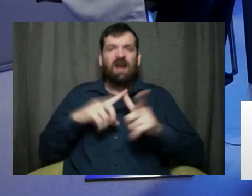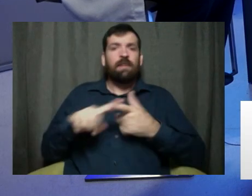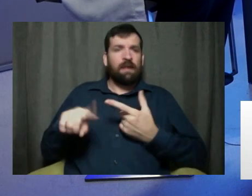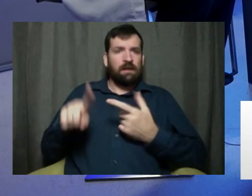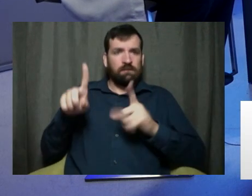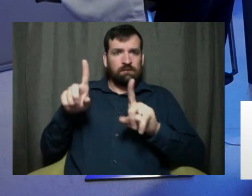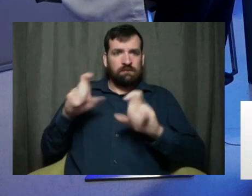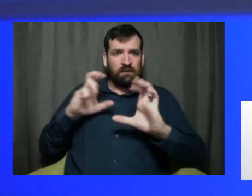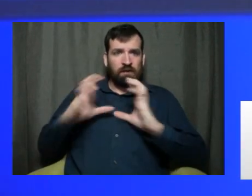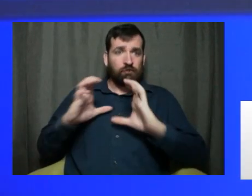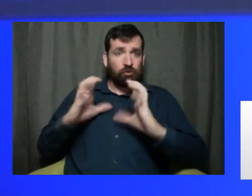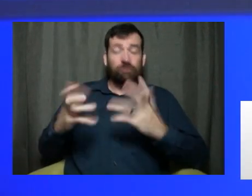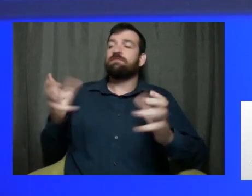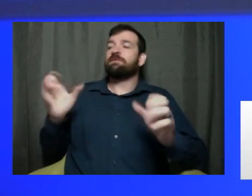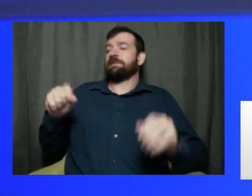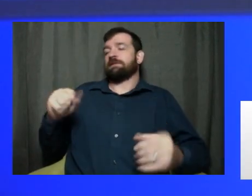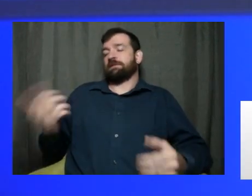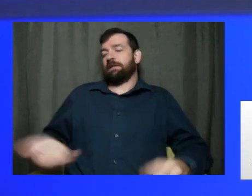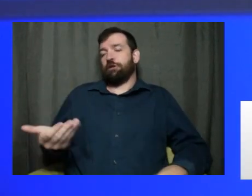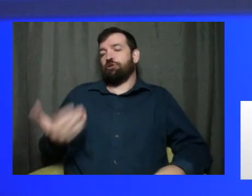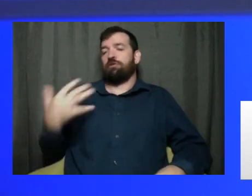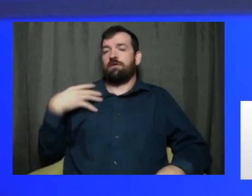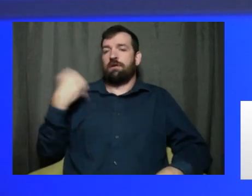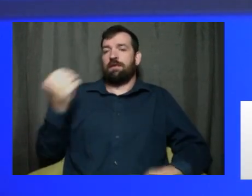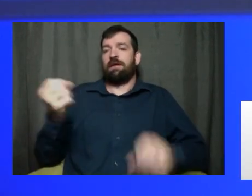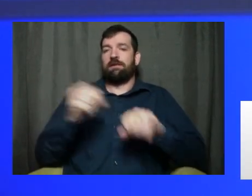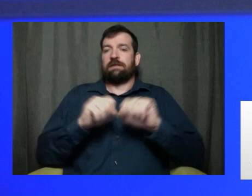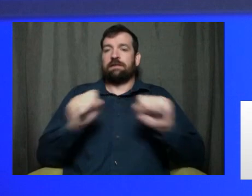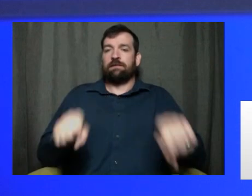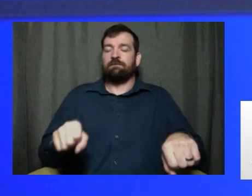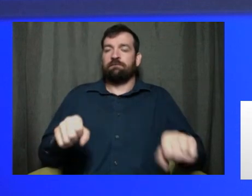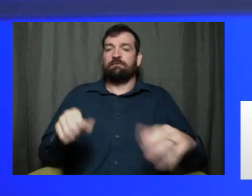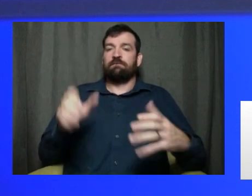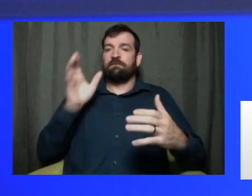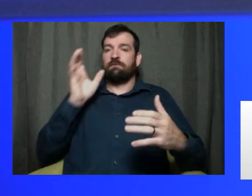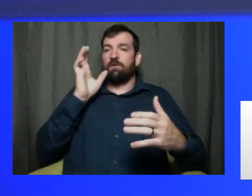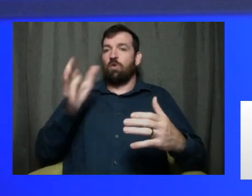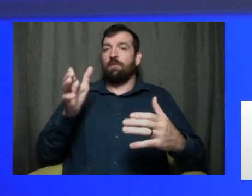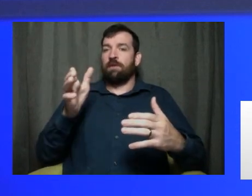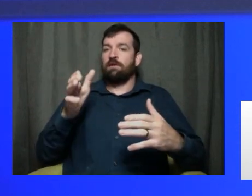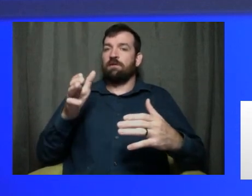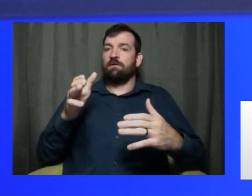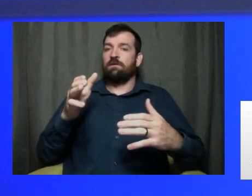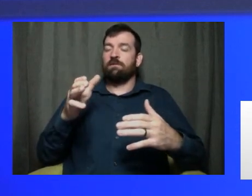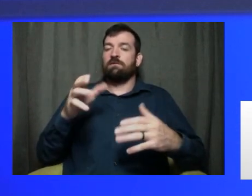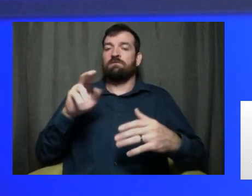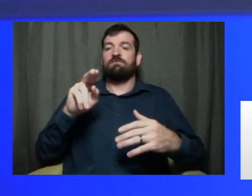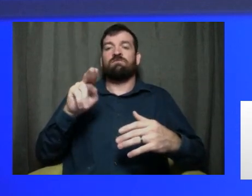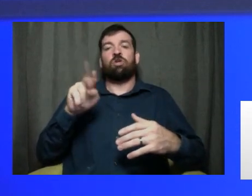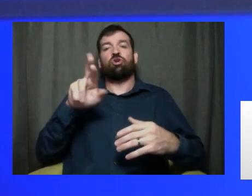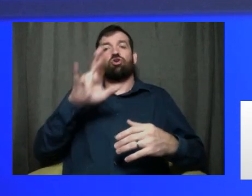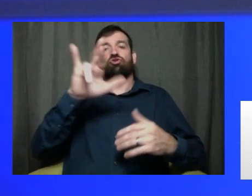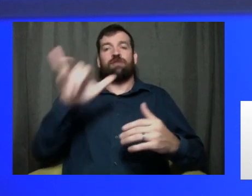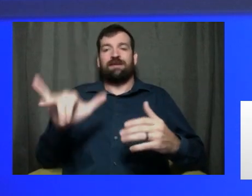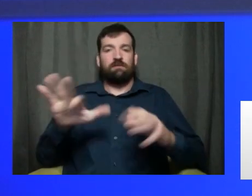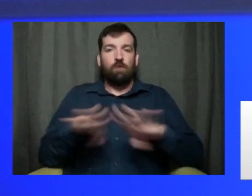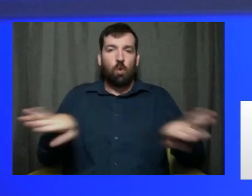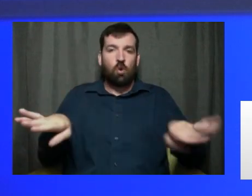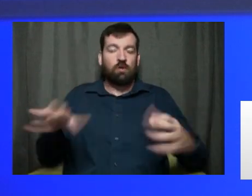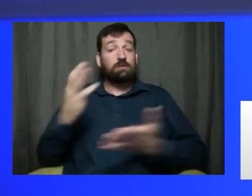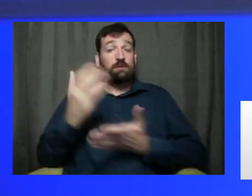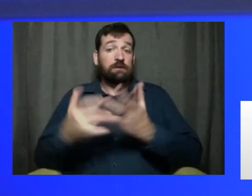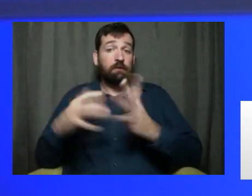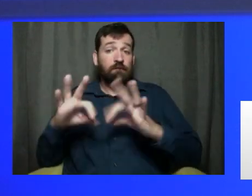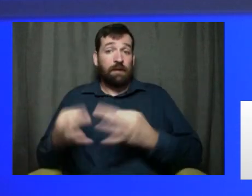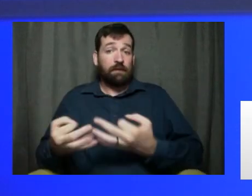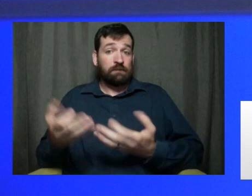At least here in the health system, it would be a conversation that we'd have up on the nursery floor. Some families, maybe